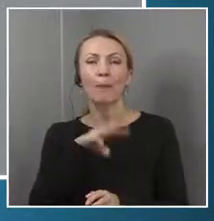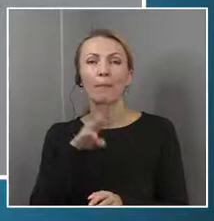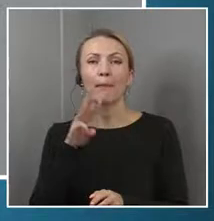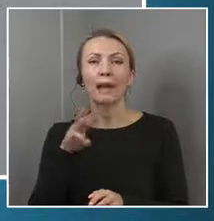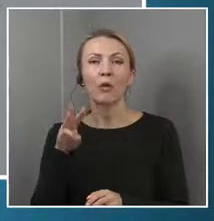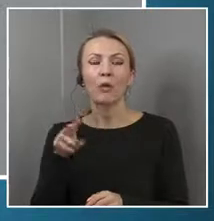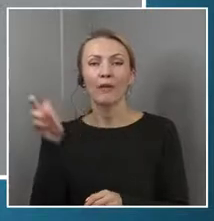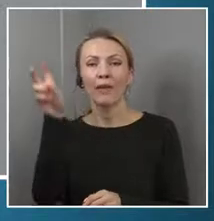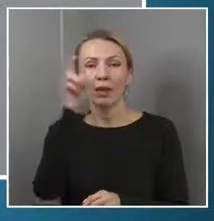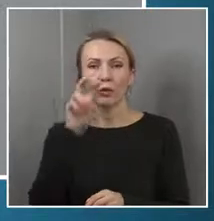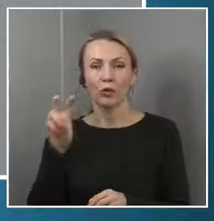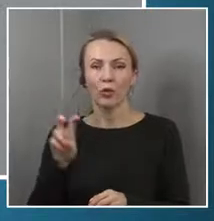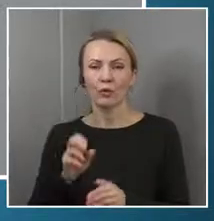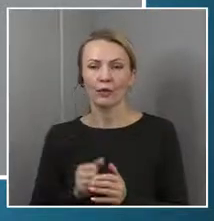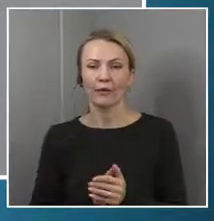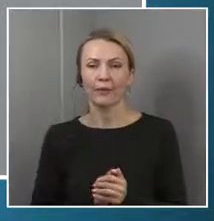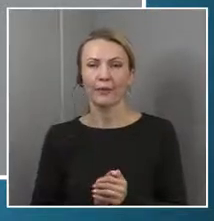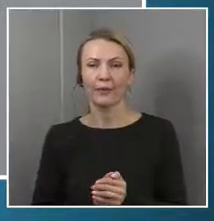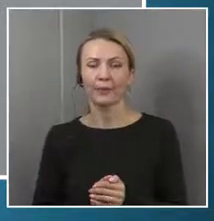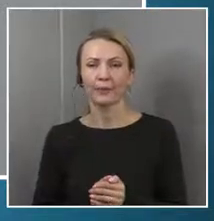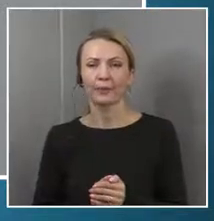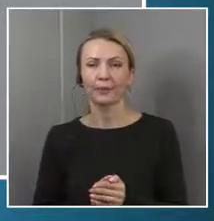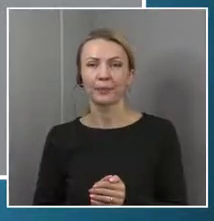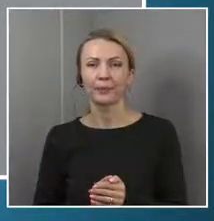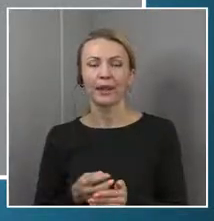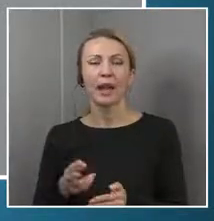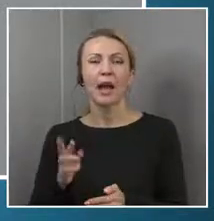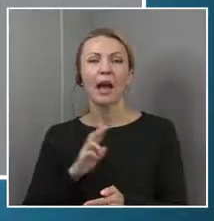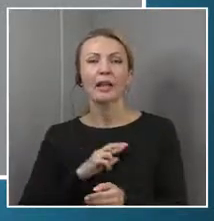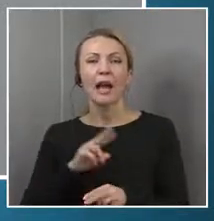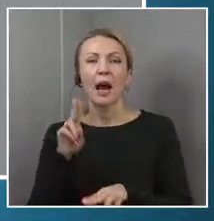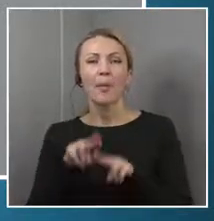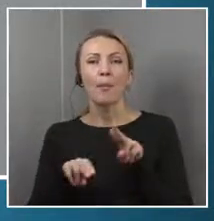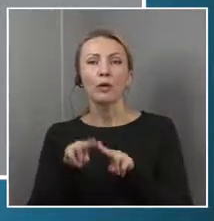so it's about $600 million, more or less.